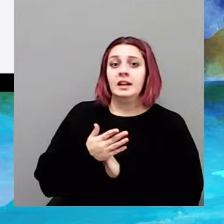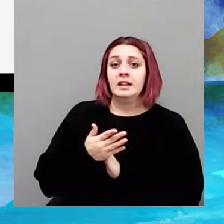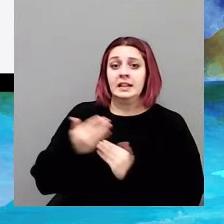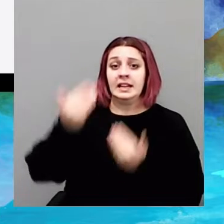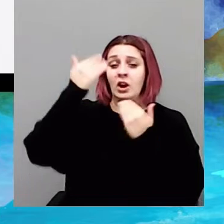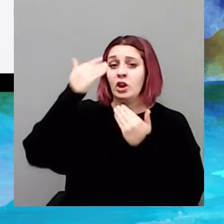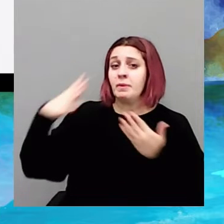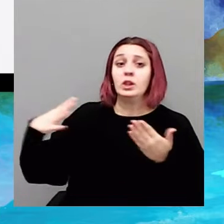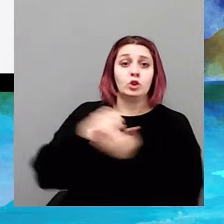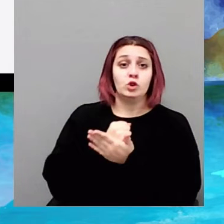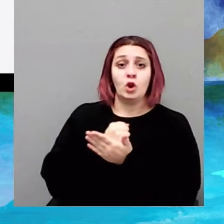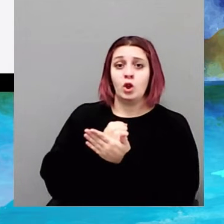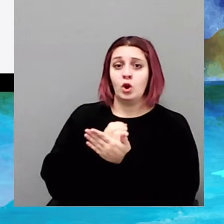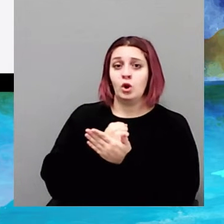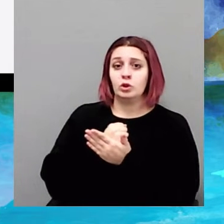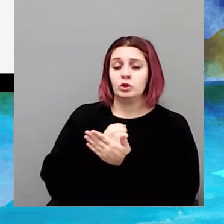difficult.